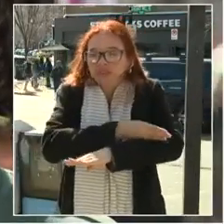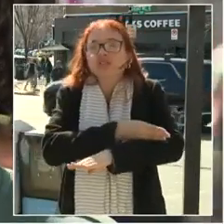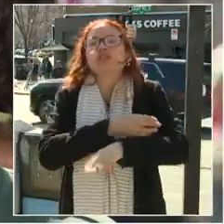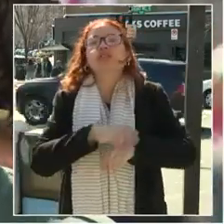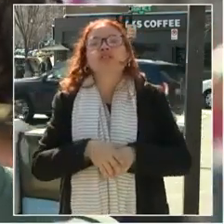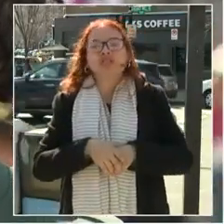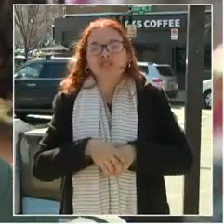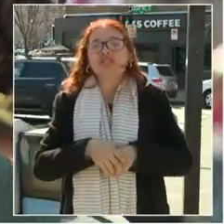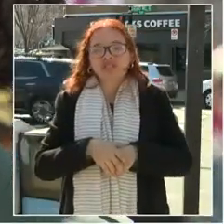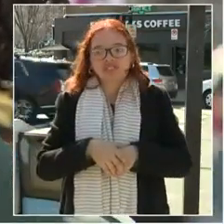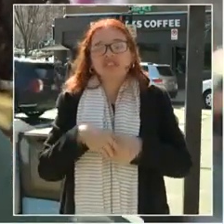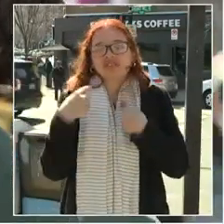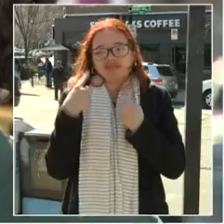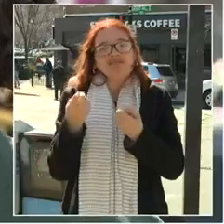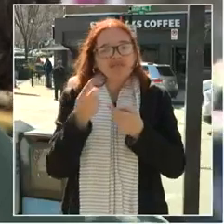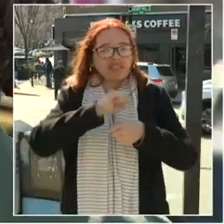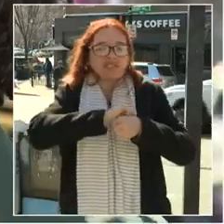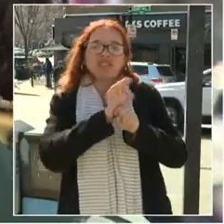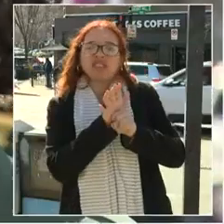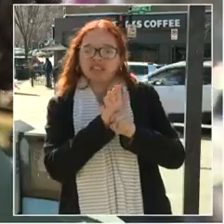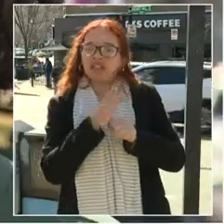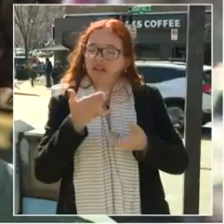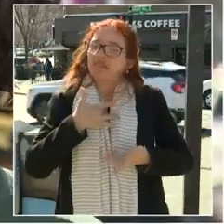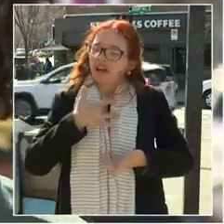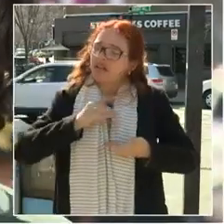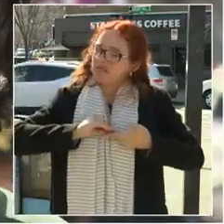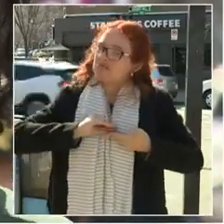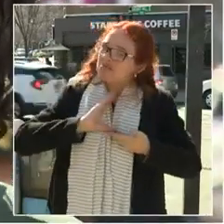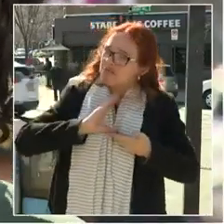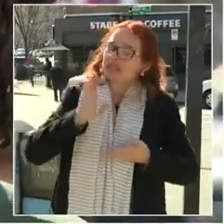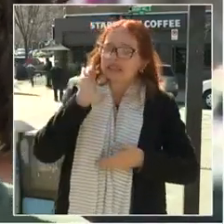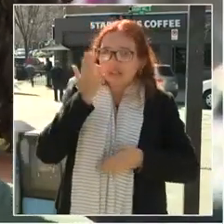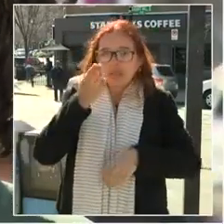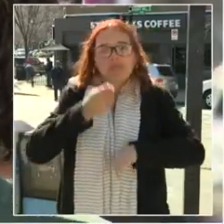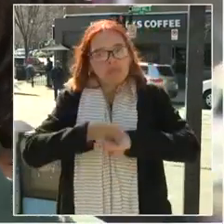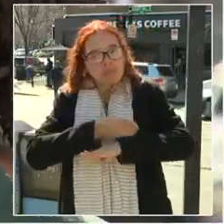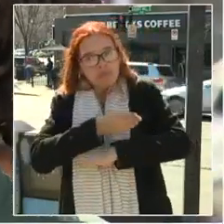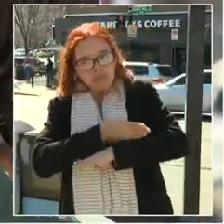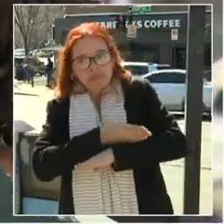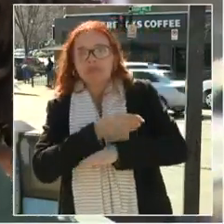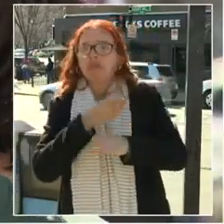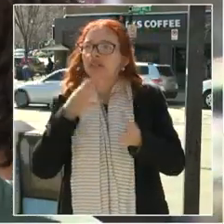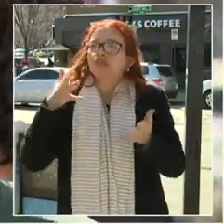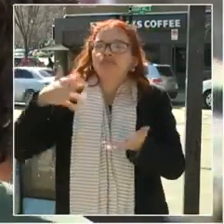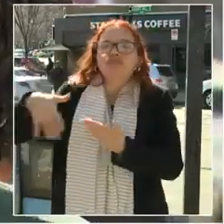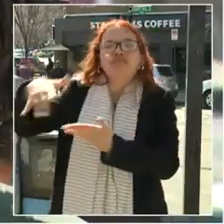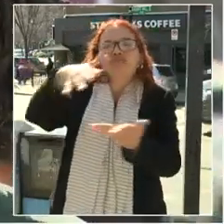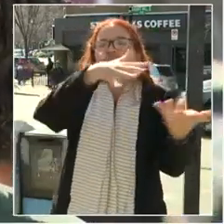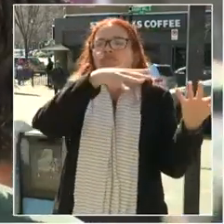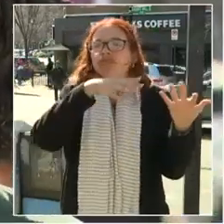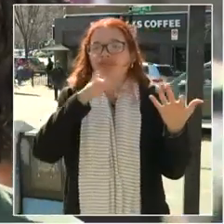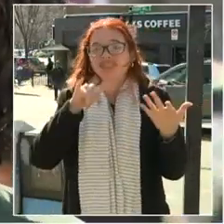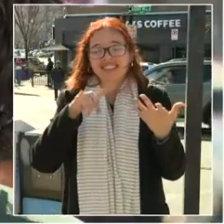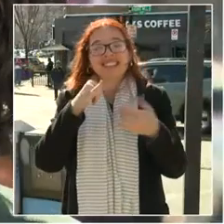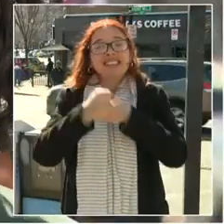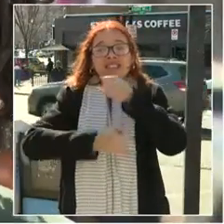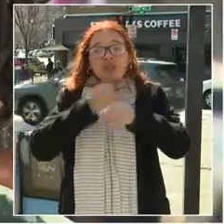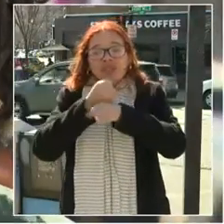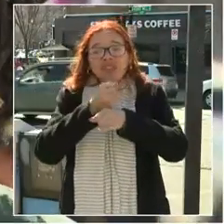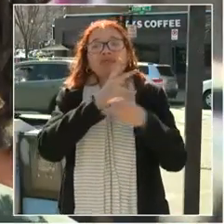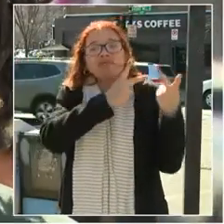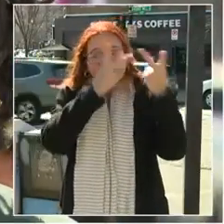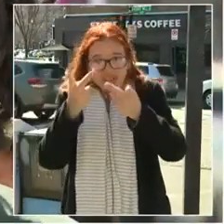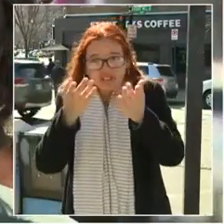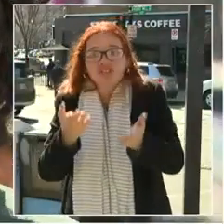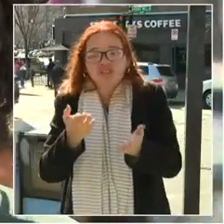COVID. So we feel pretty good about where we are with tourism. We're still down with the international visitor, but we know that still